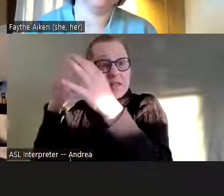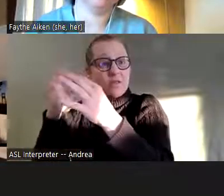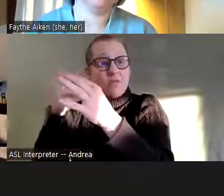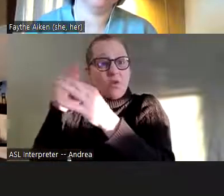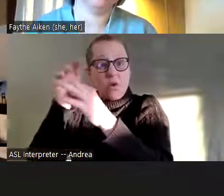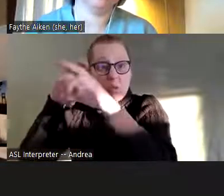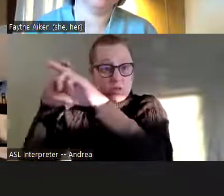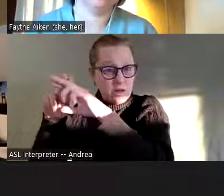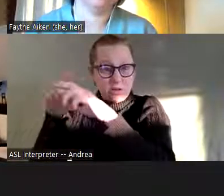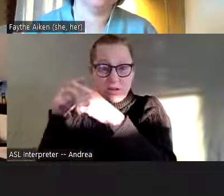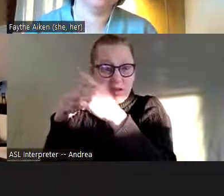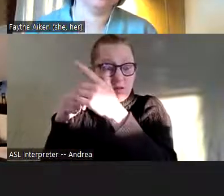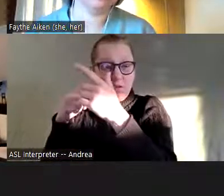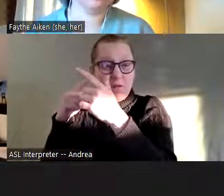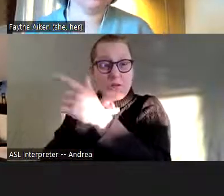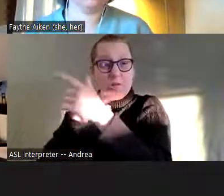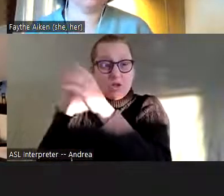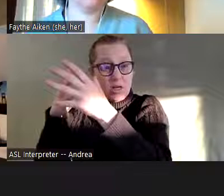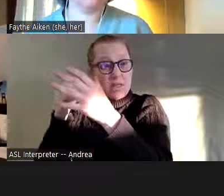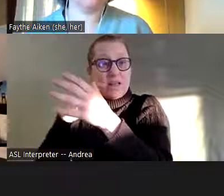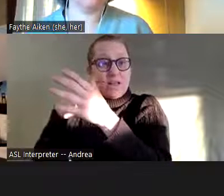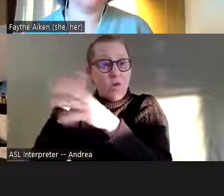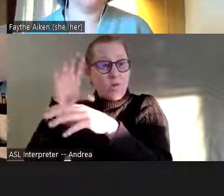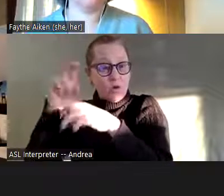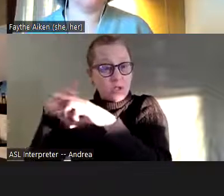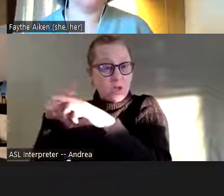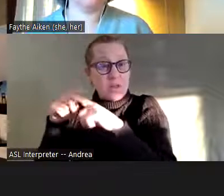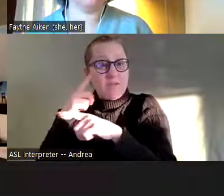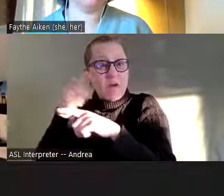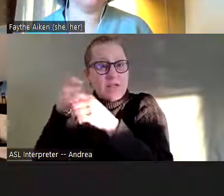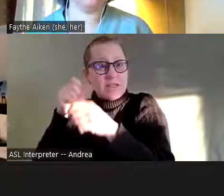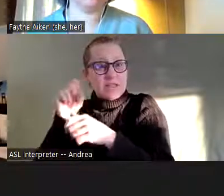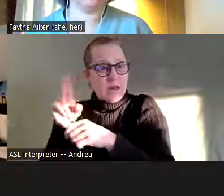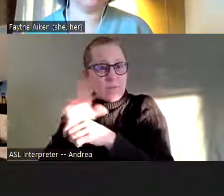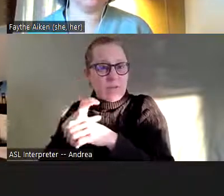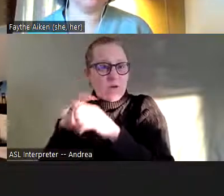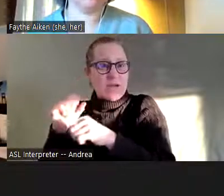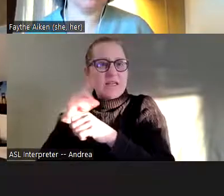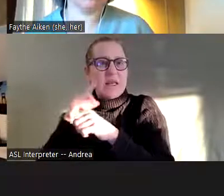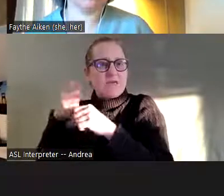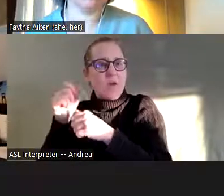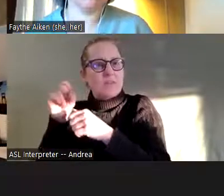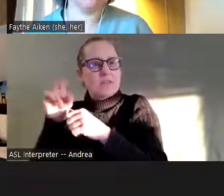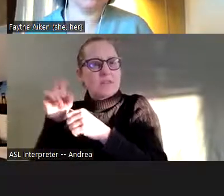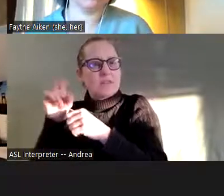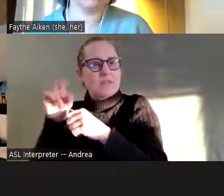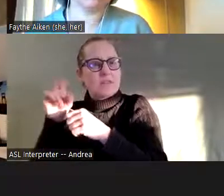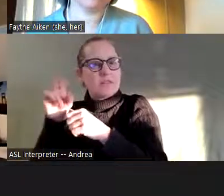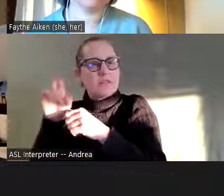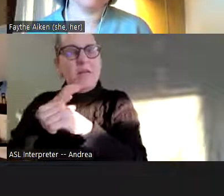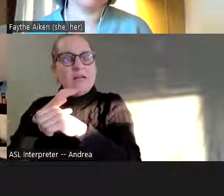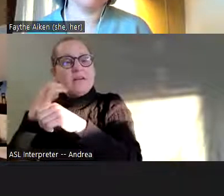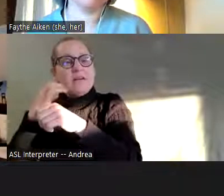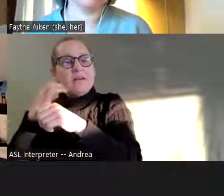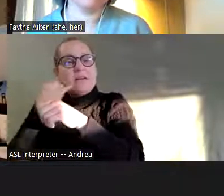co-chairs, it should say, this is from the co-chairs. When it's a decision of a subcommittee, it should say, this is from the subcommittee. When it's coming from the commission, it should say, it's from the commission. When it's from the